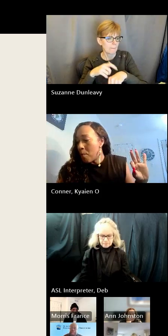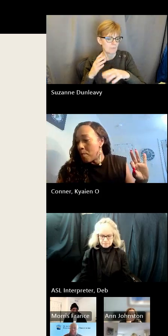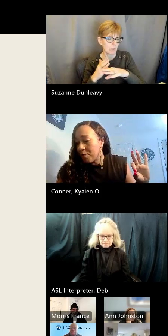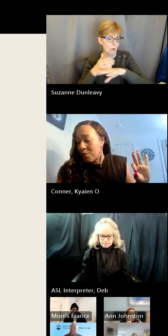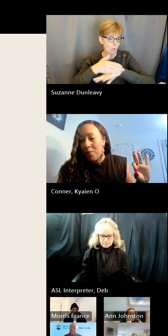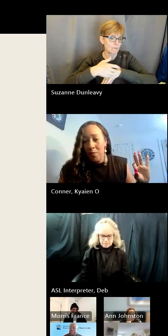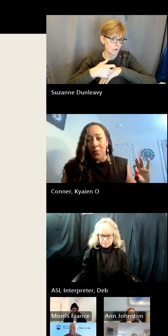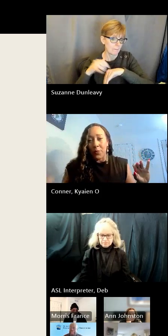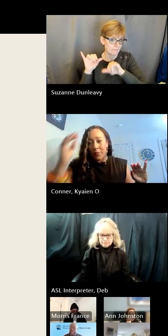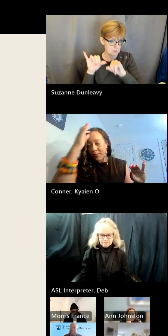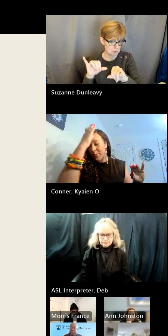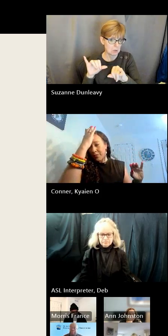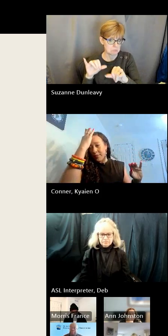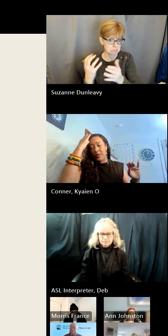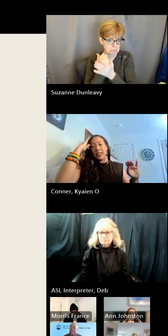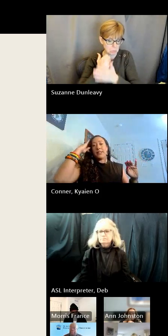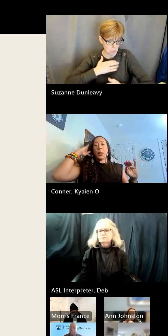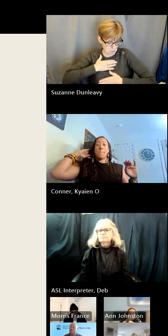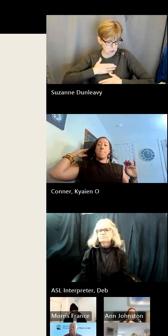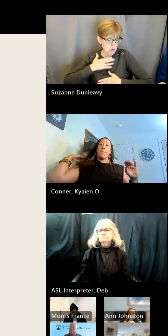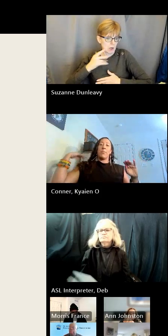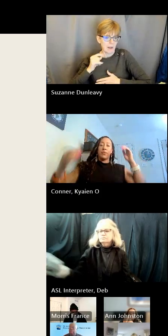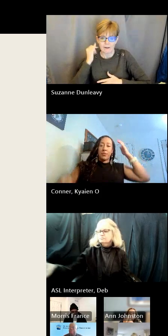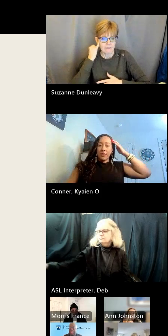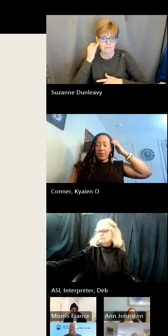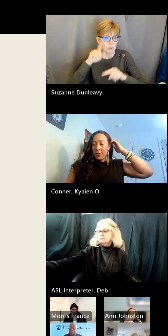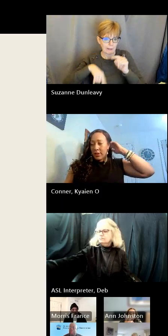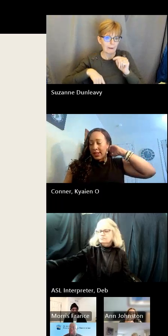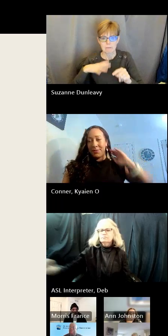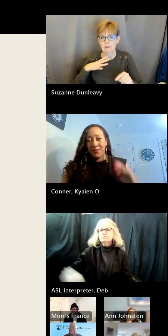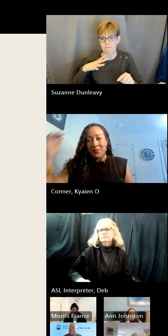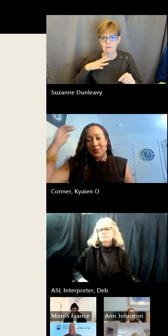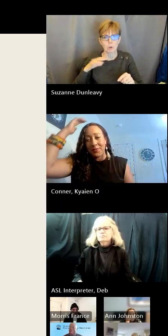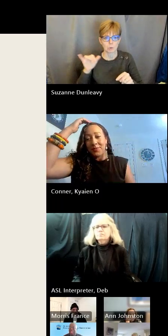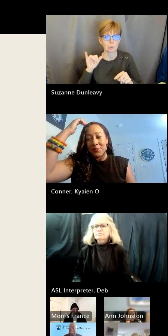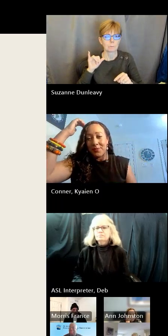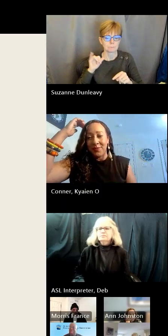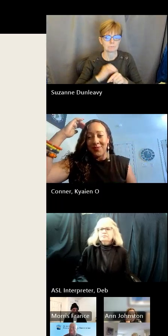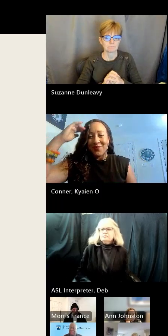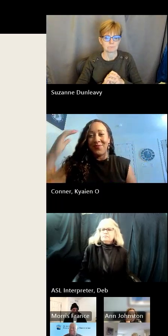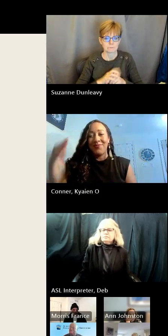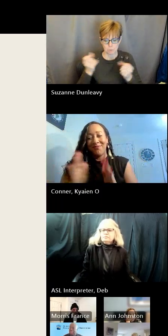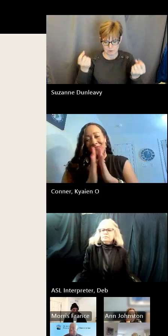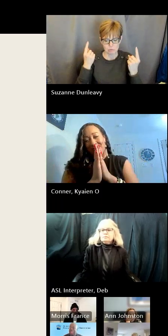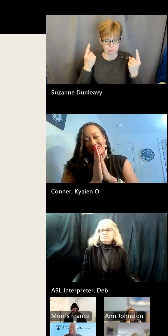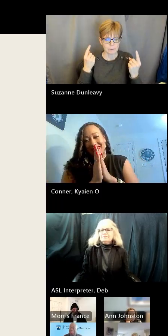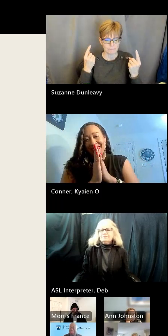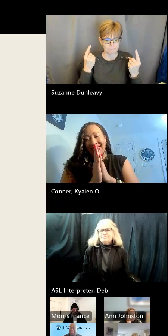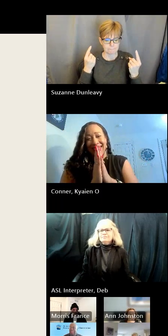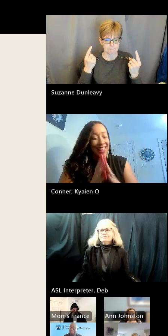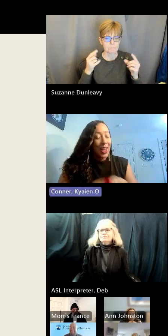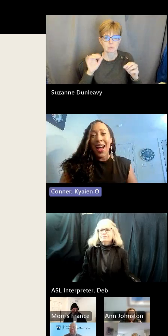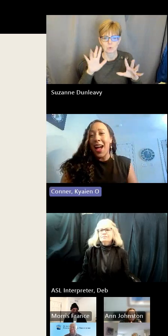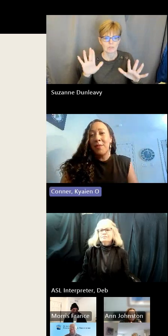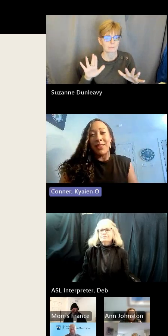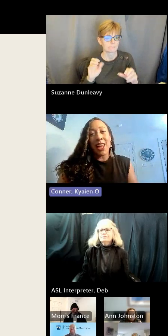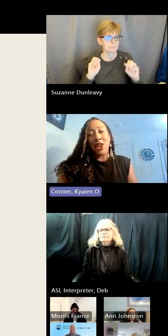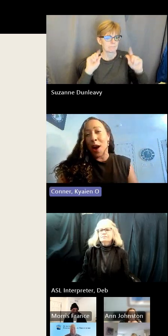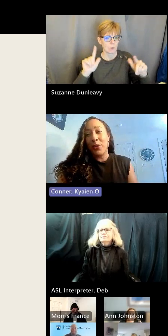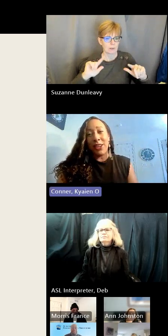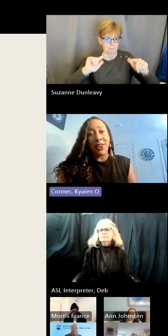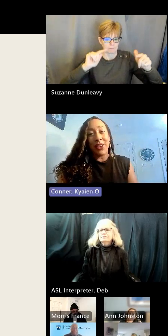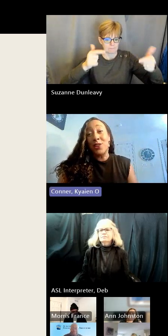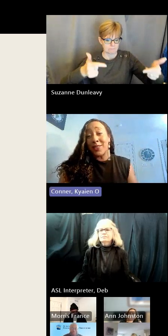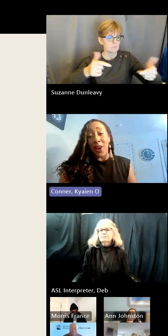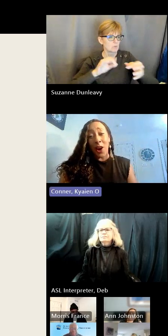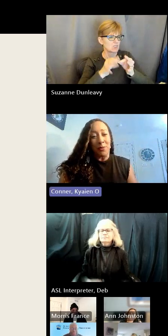stay, we appreciate it. And for those who can't, we also overstand it or understand it. Okay. So, do your thing. Thank